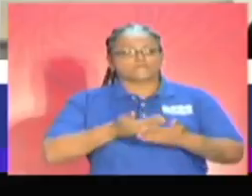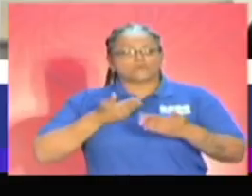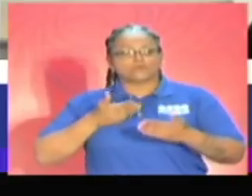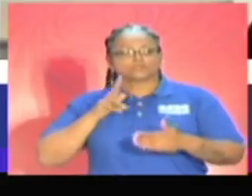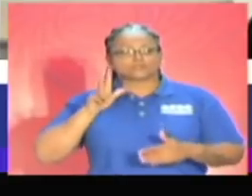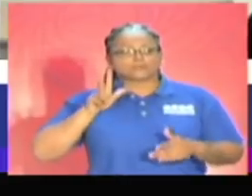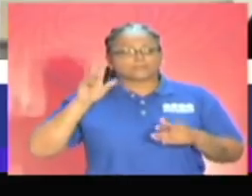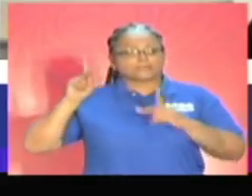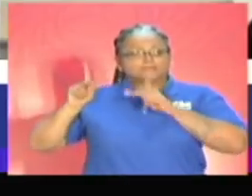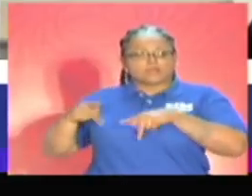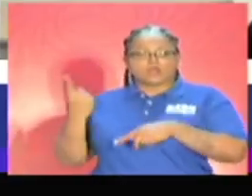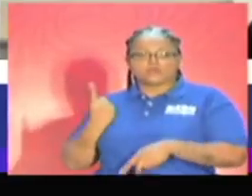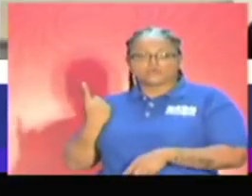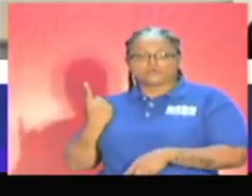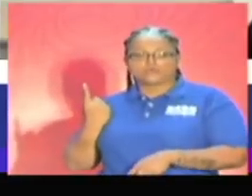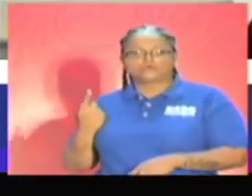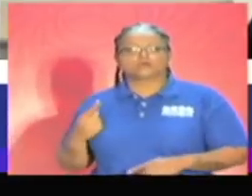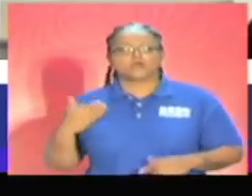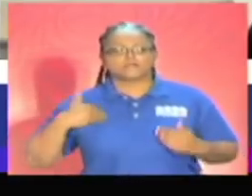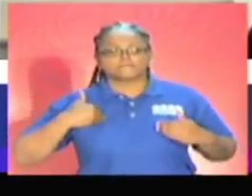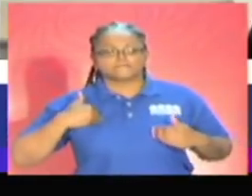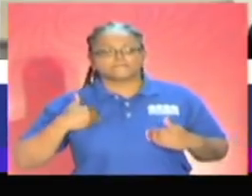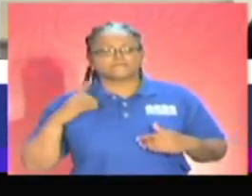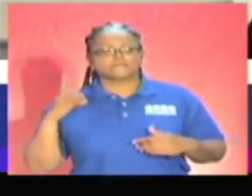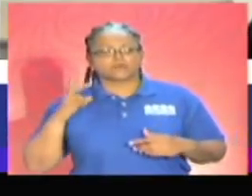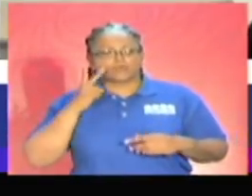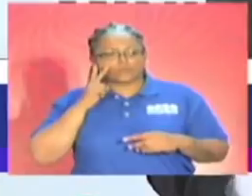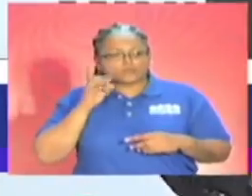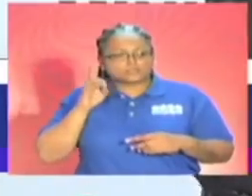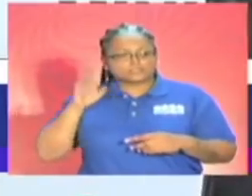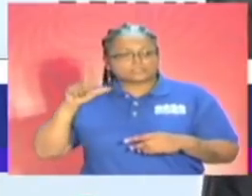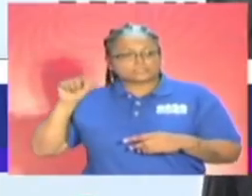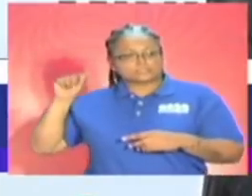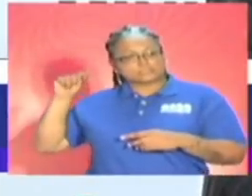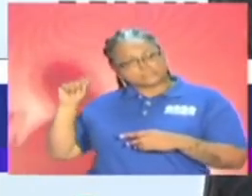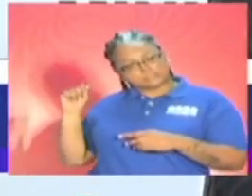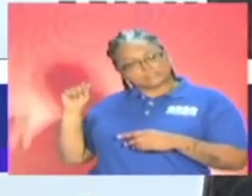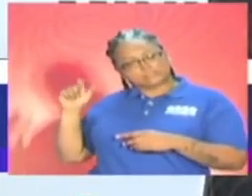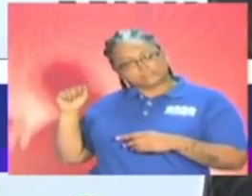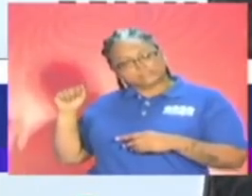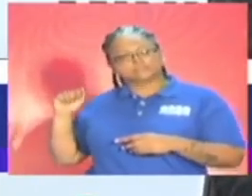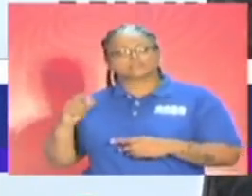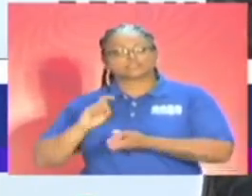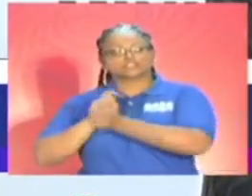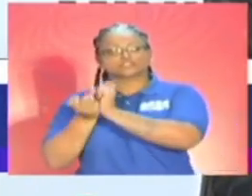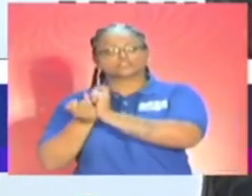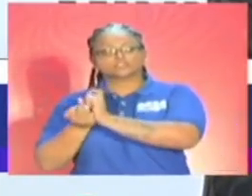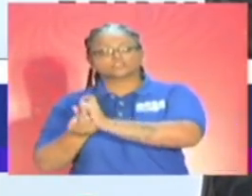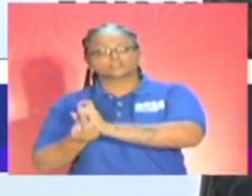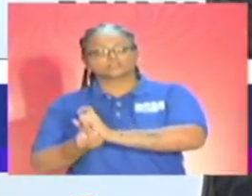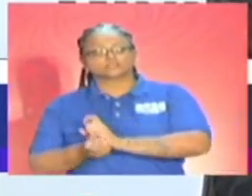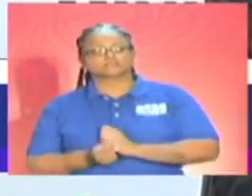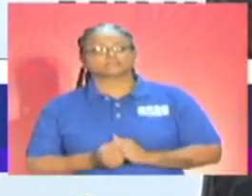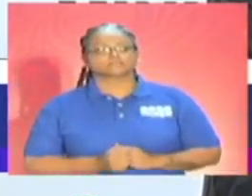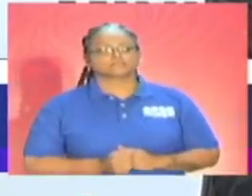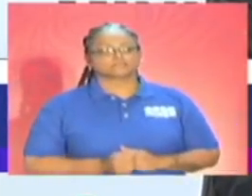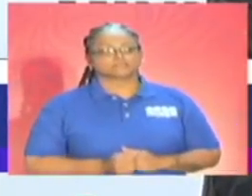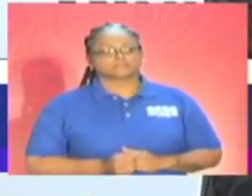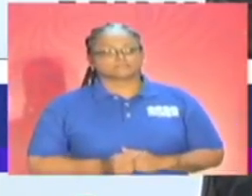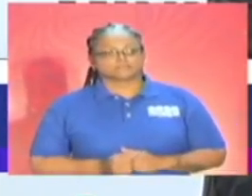Delta variant. Can we have an update on that as well, too? Thank you. Yeah, so the contact tracing is a critical part